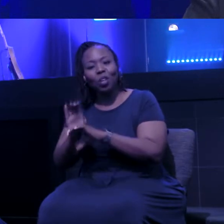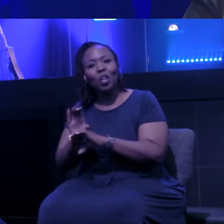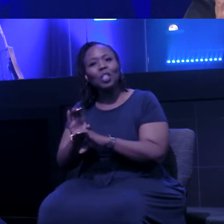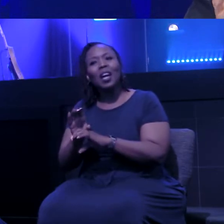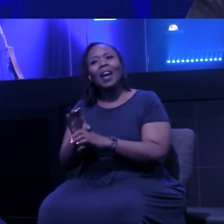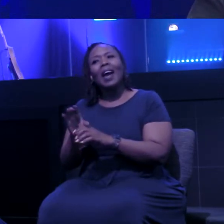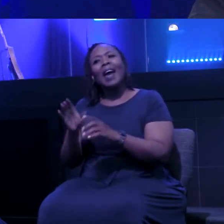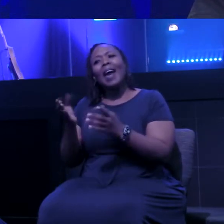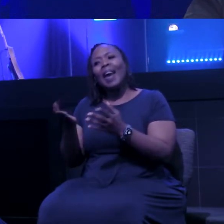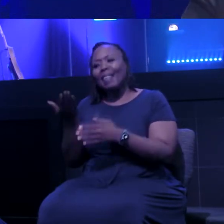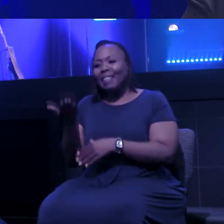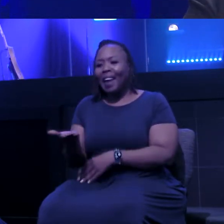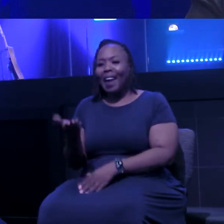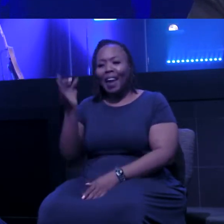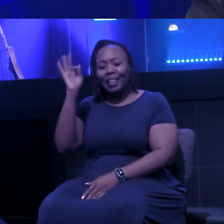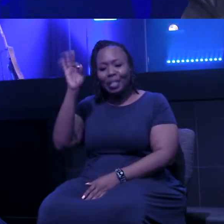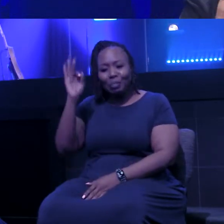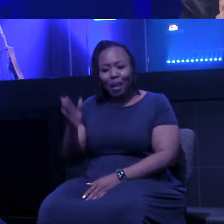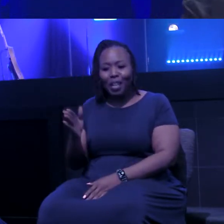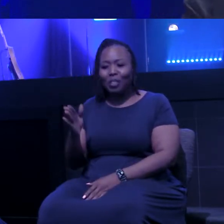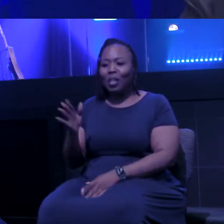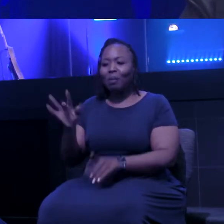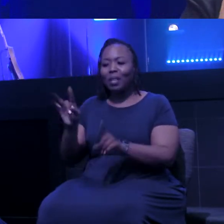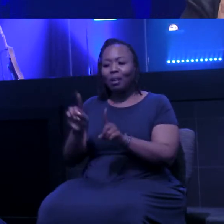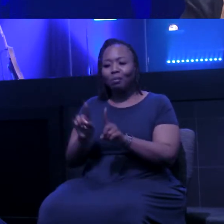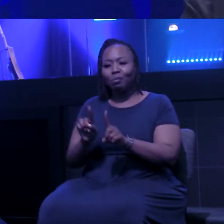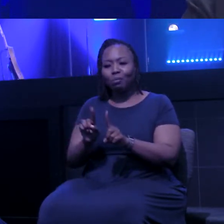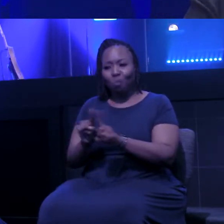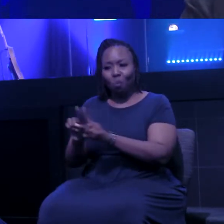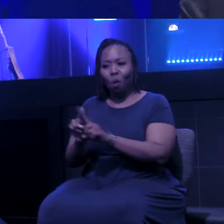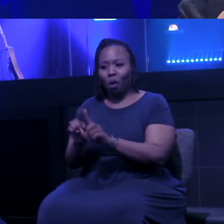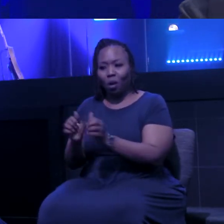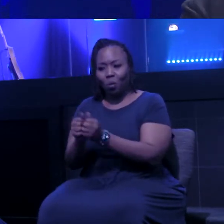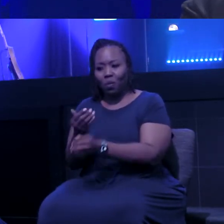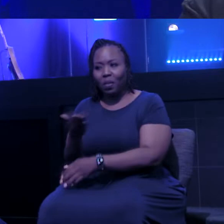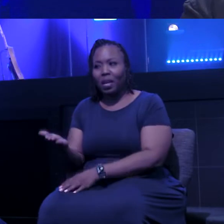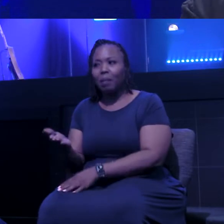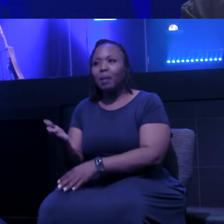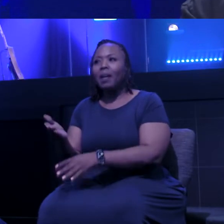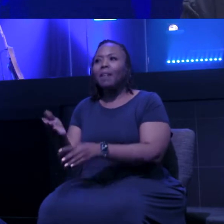And they had this pastor that was walking with him, these people that